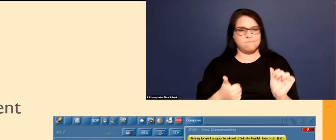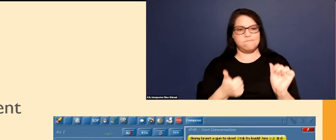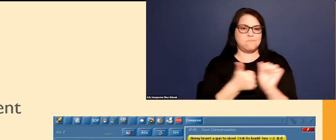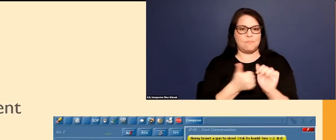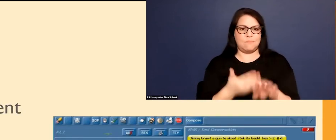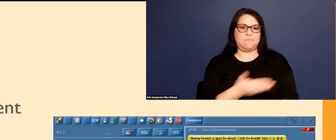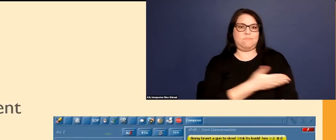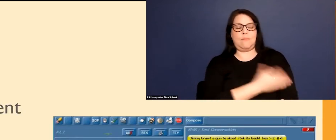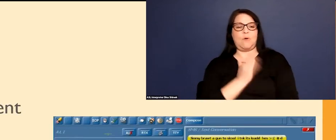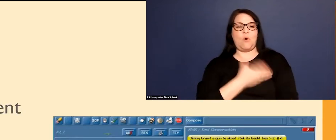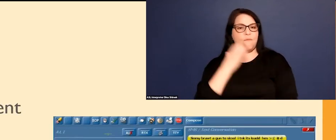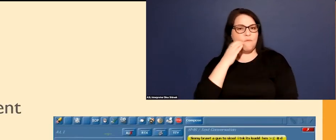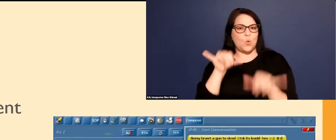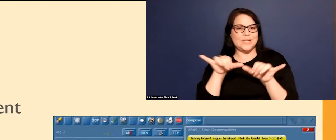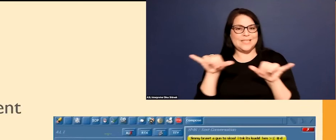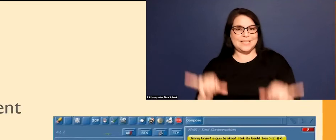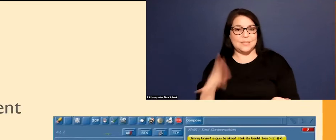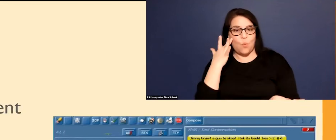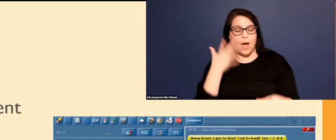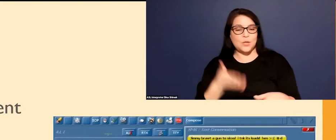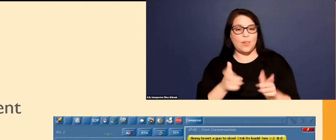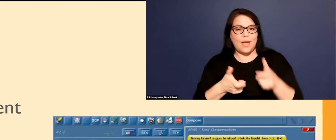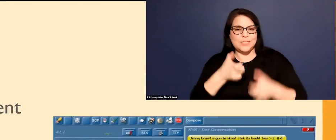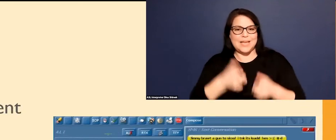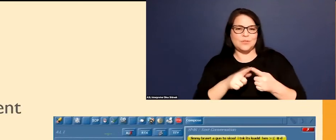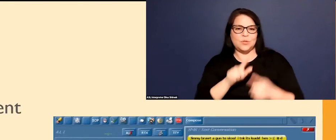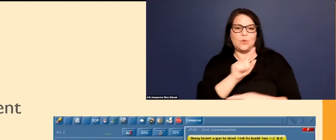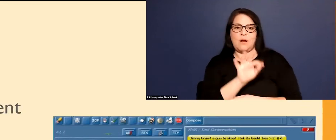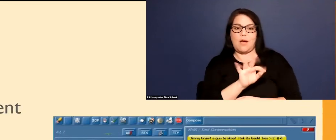system to allow text to 911.